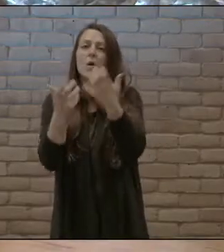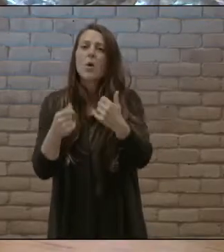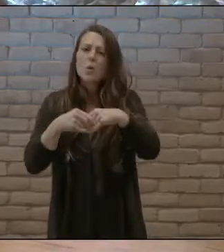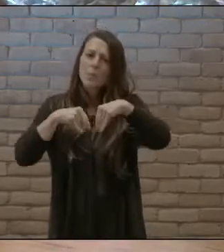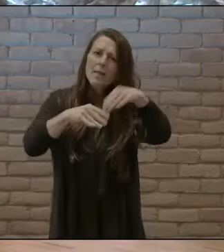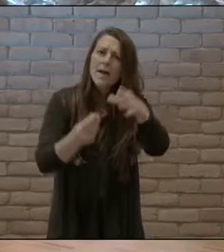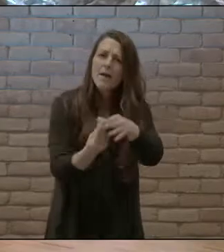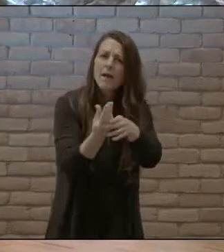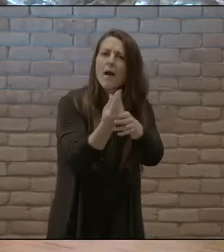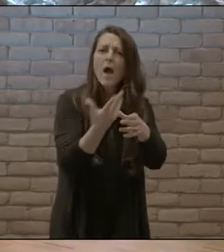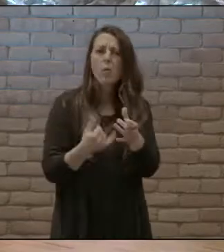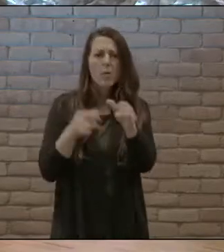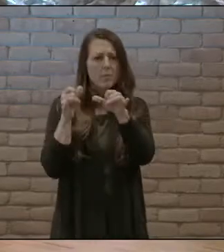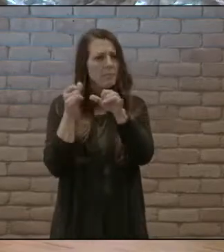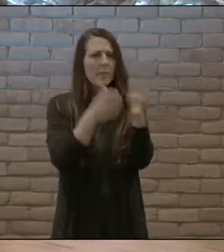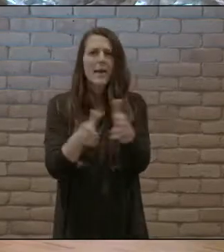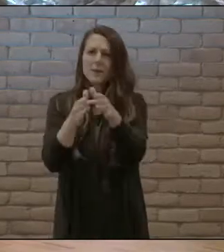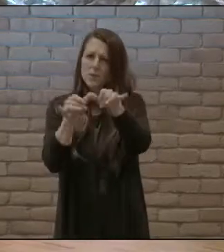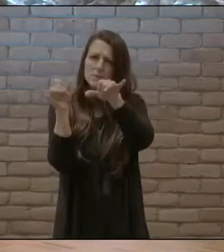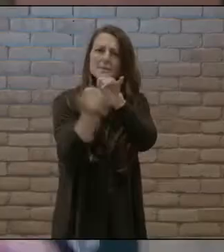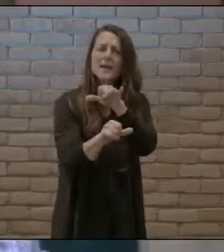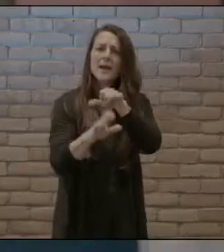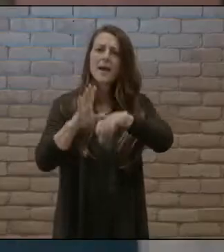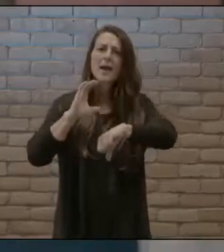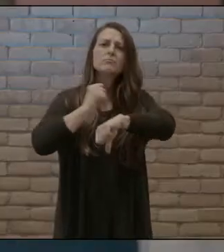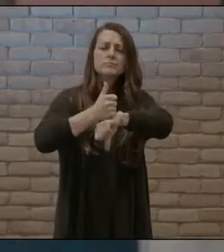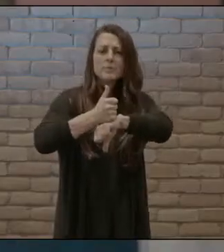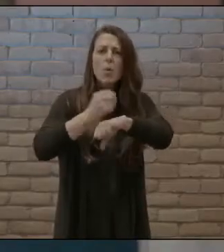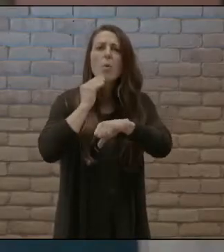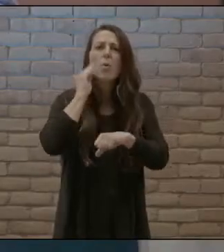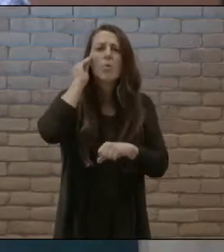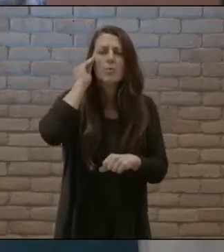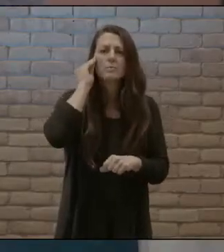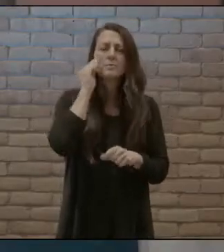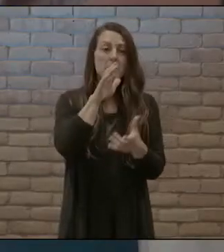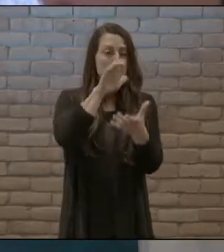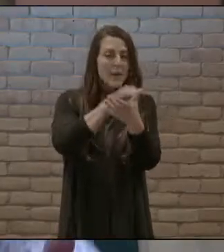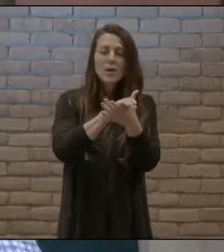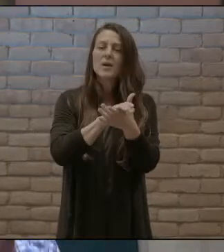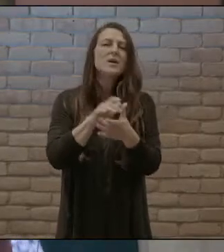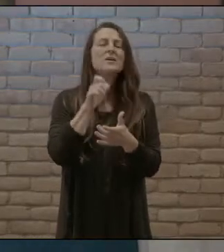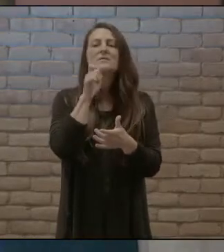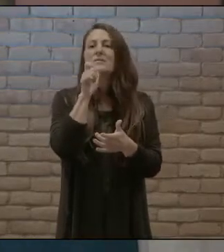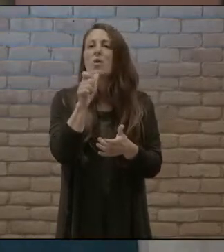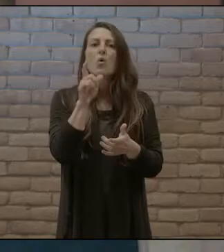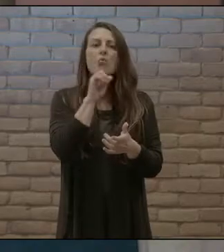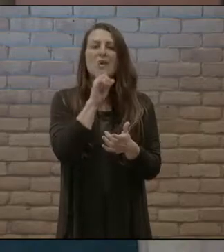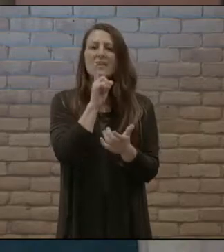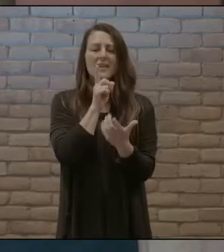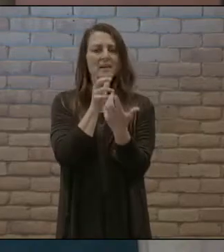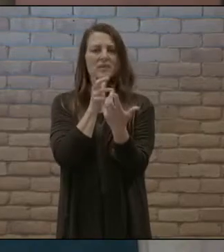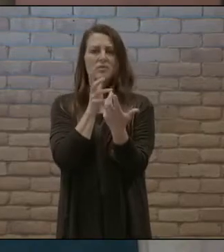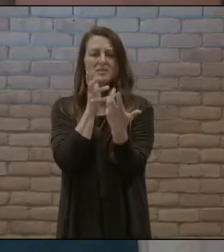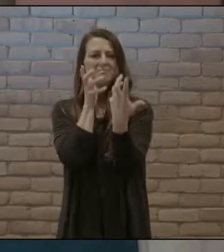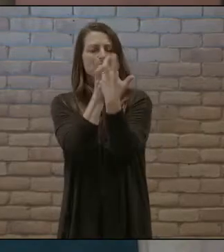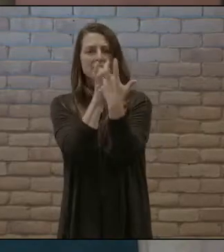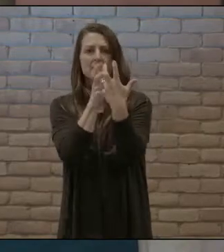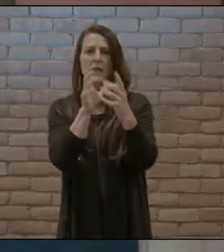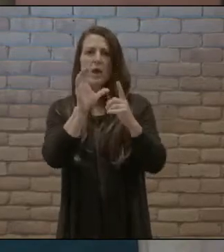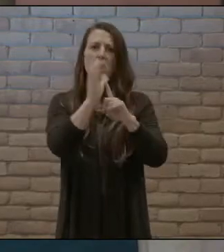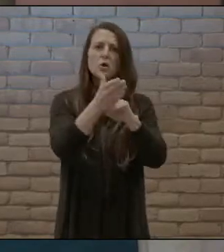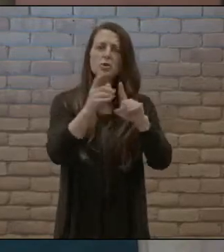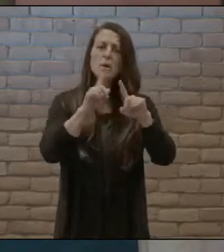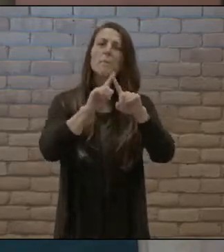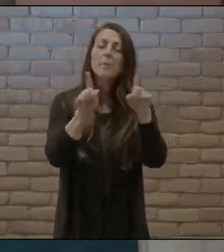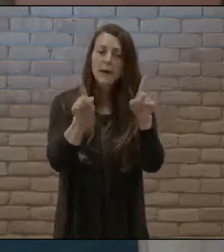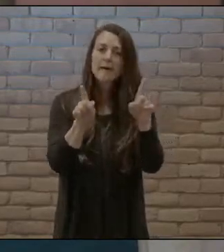to plan on staying. I want you to build homes. I want you to marry and not to synthesize into the culture,